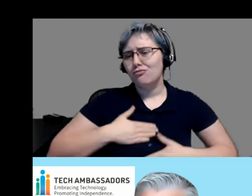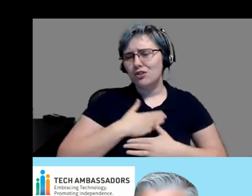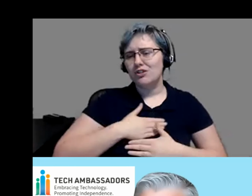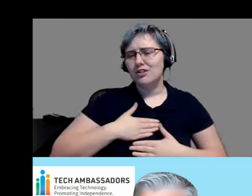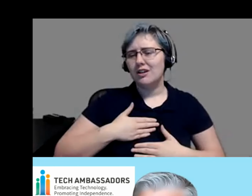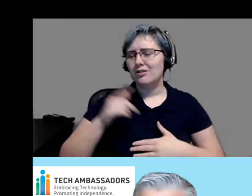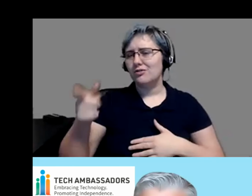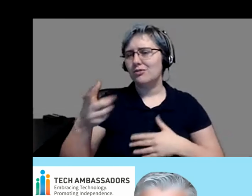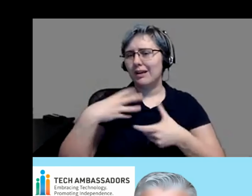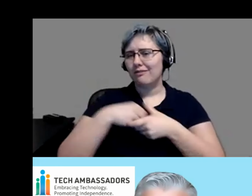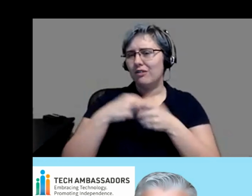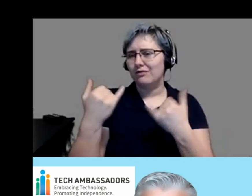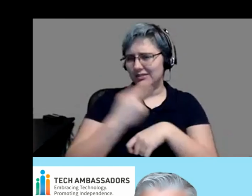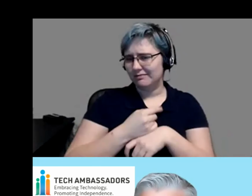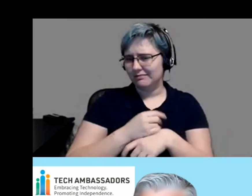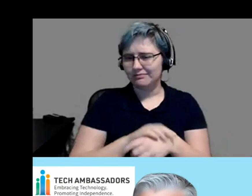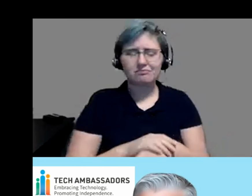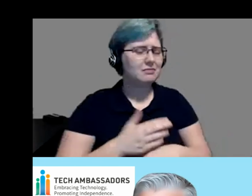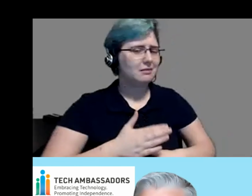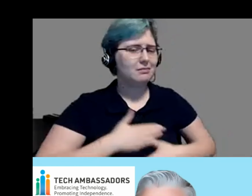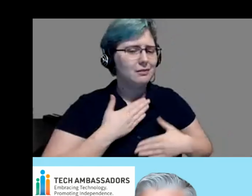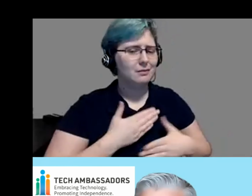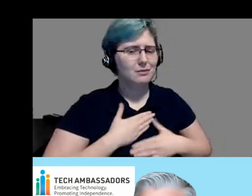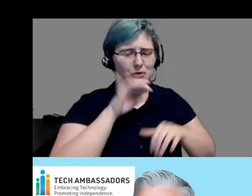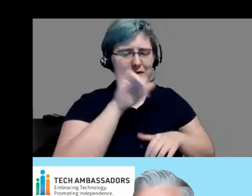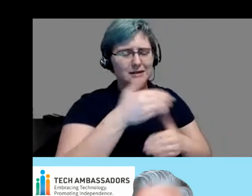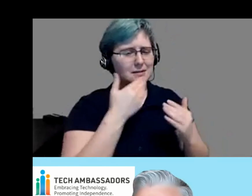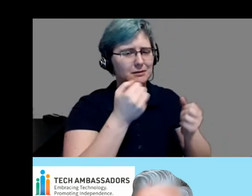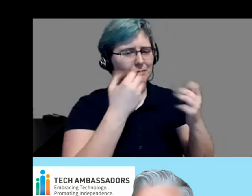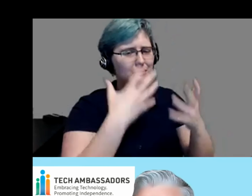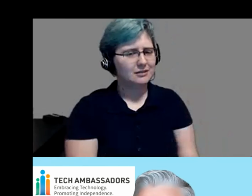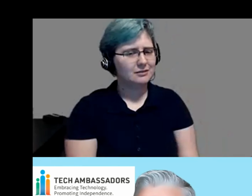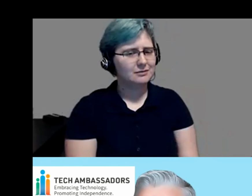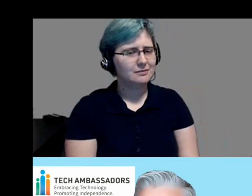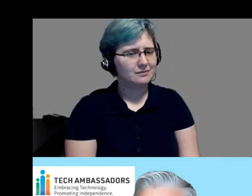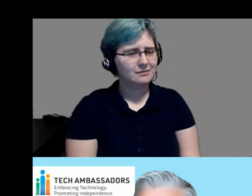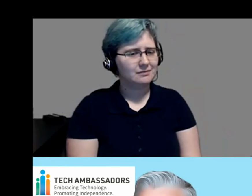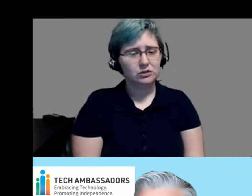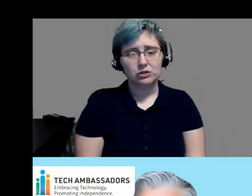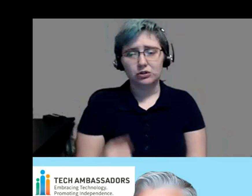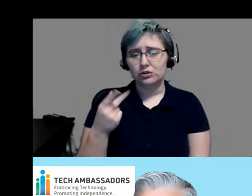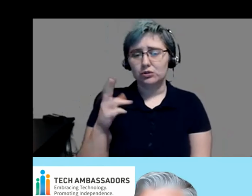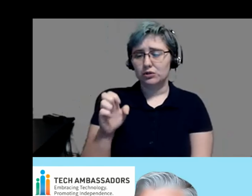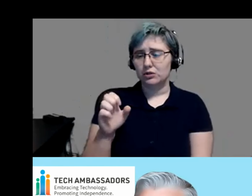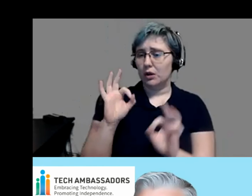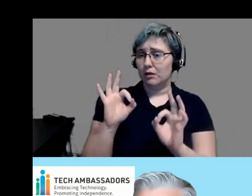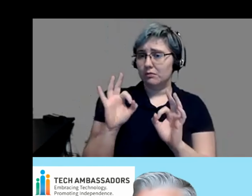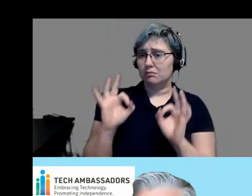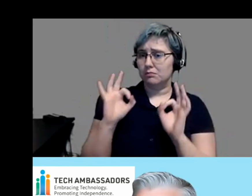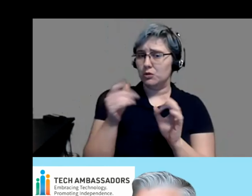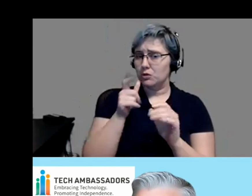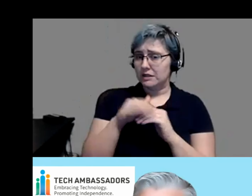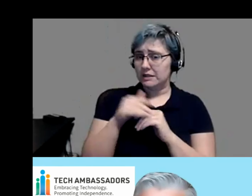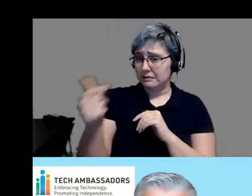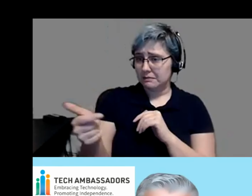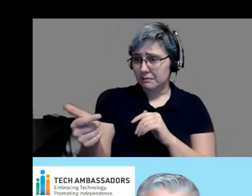you participating. It's my pleasure. Thank you so much. All right. Who's next? We got some more folks raising their hands over